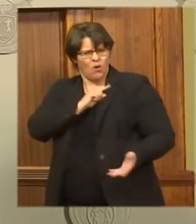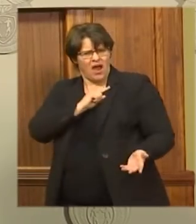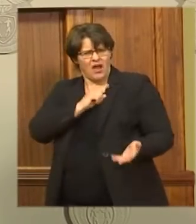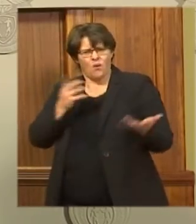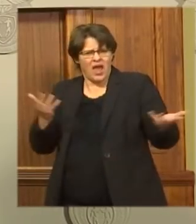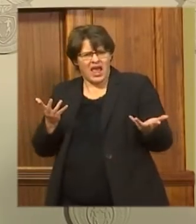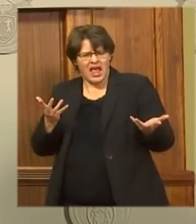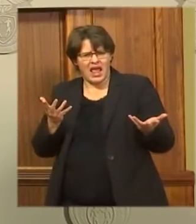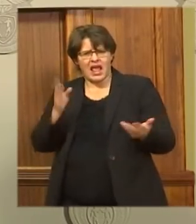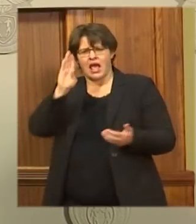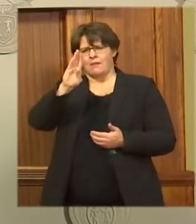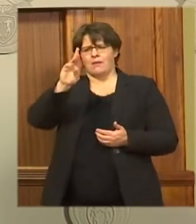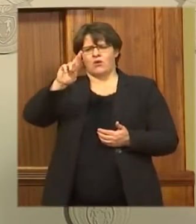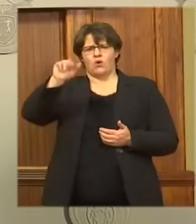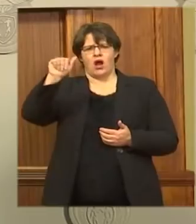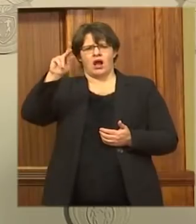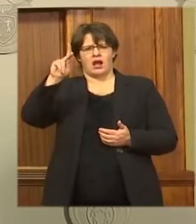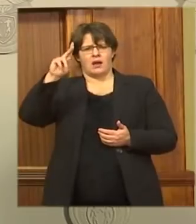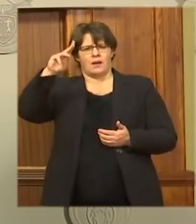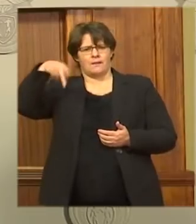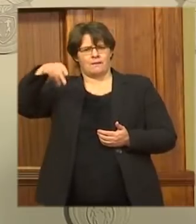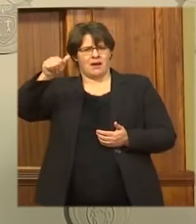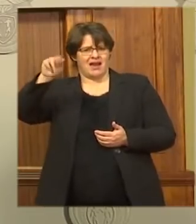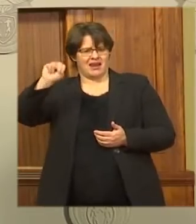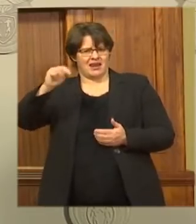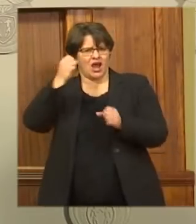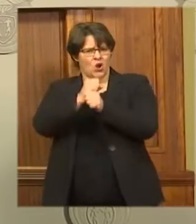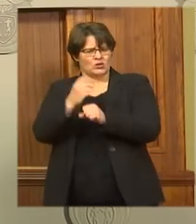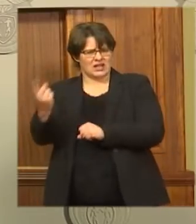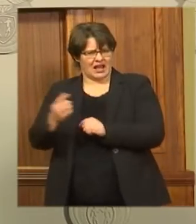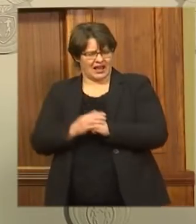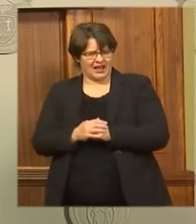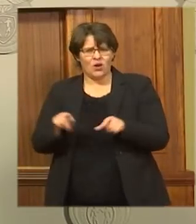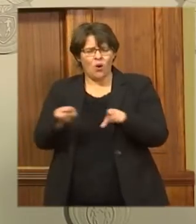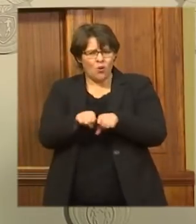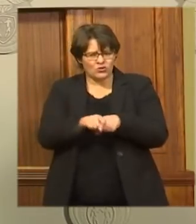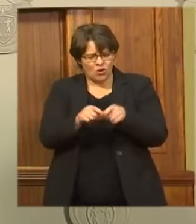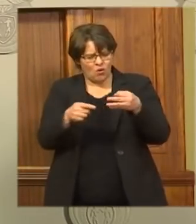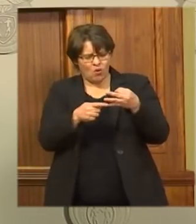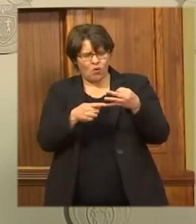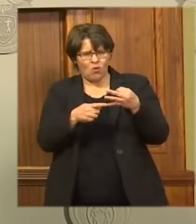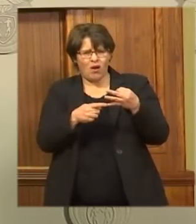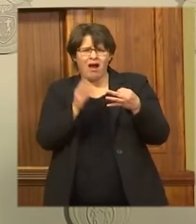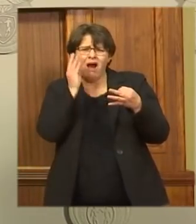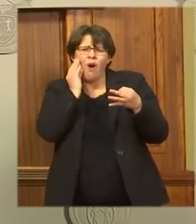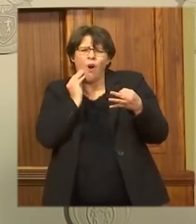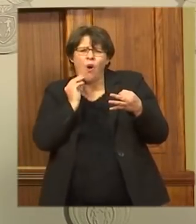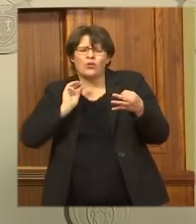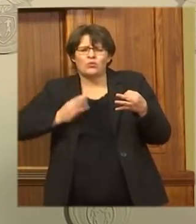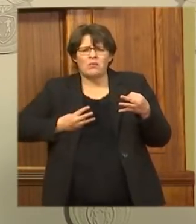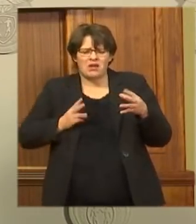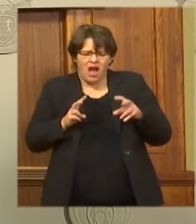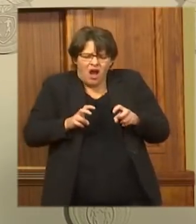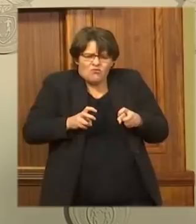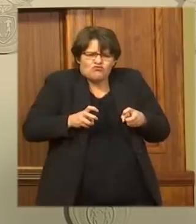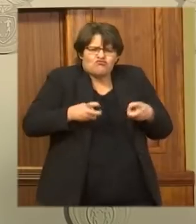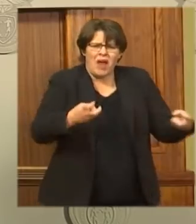in Brakpan in Gauteng, and the elderly woman who was raped